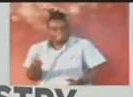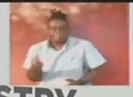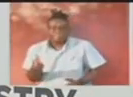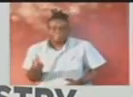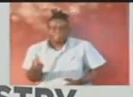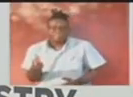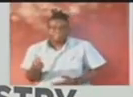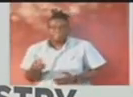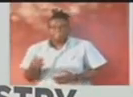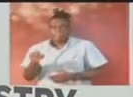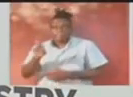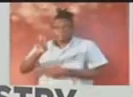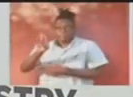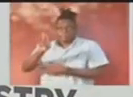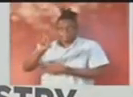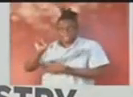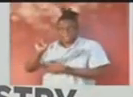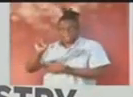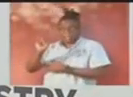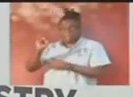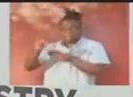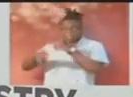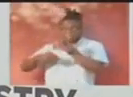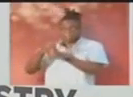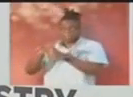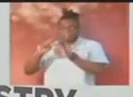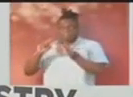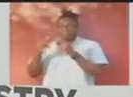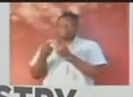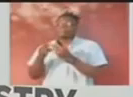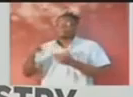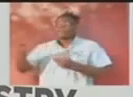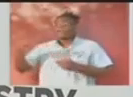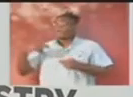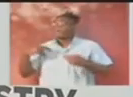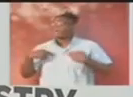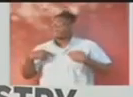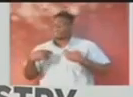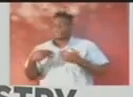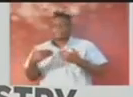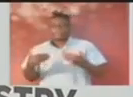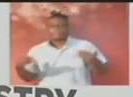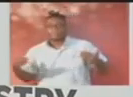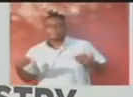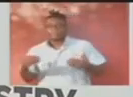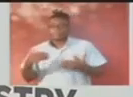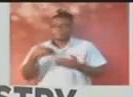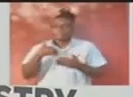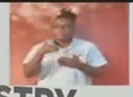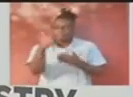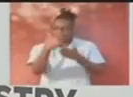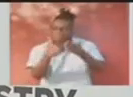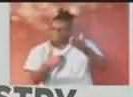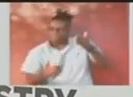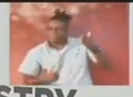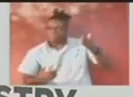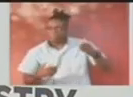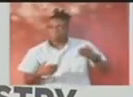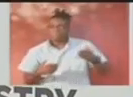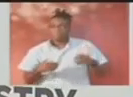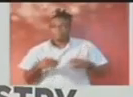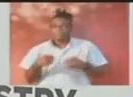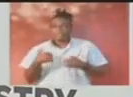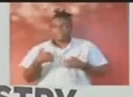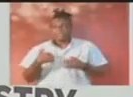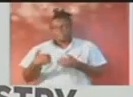UN agencies, and this is known as the vaccine pre-qualification. But this is separate, it is a